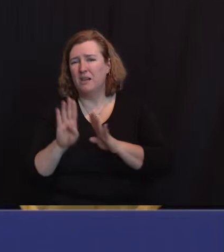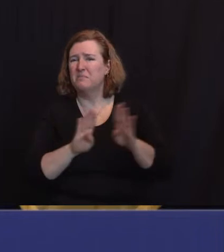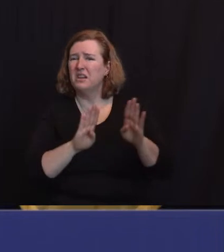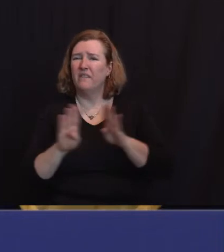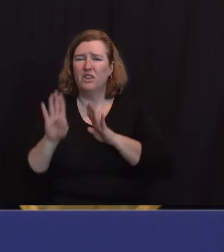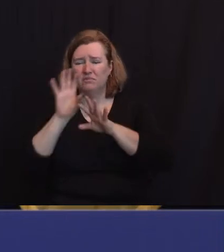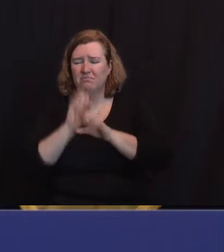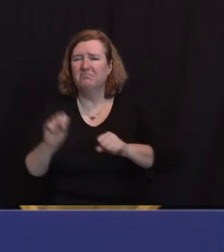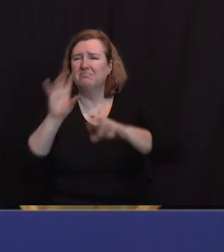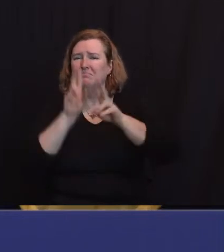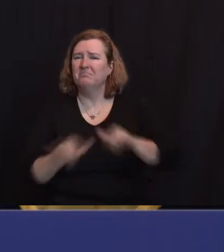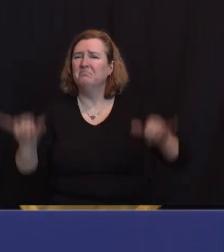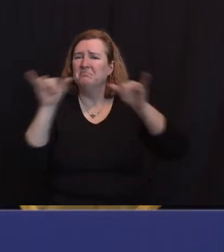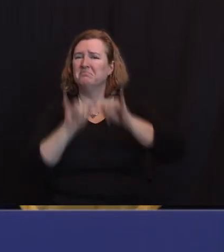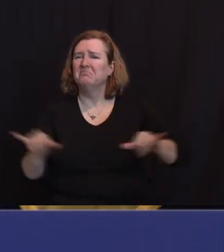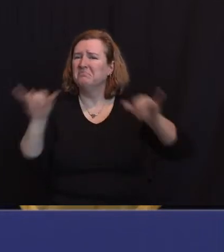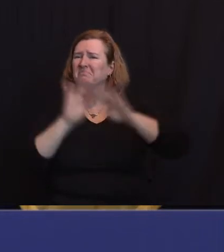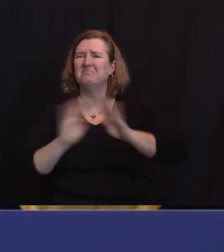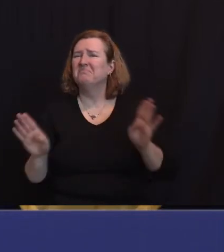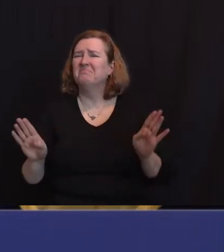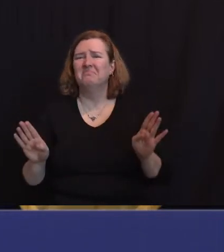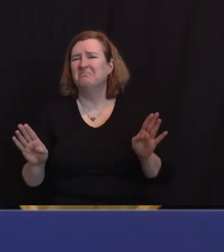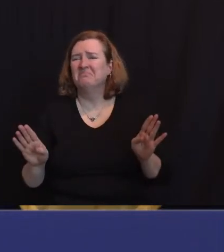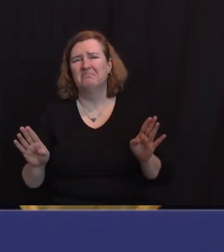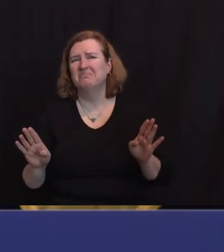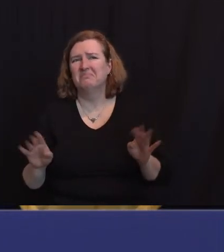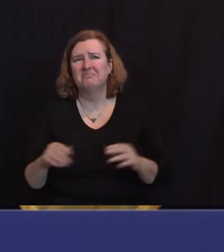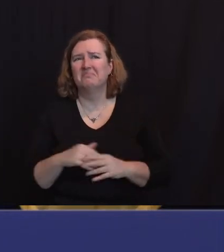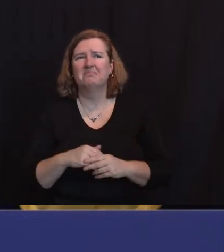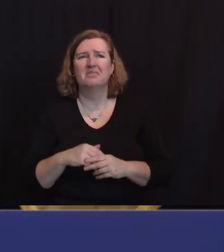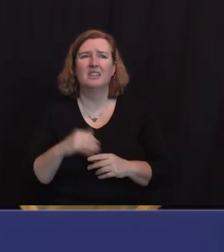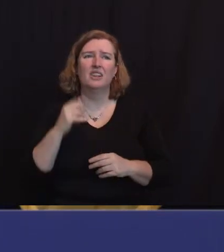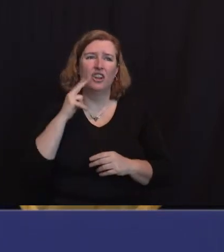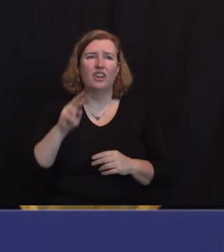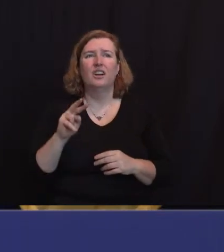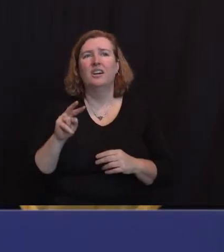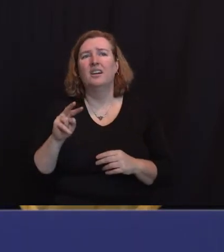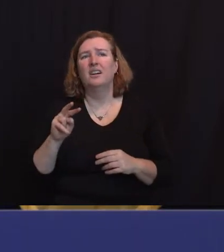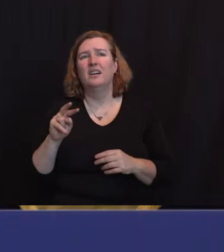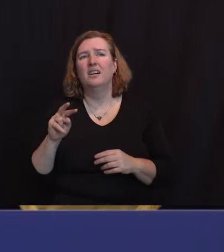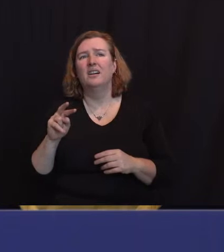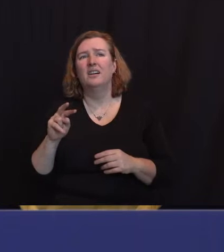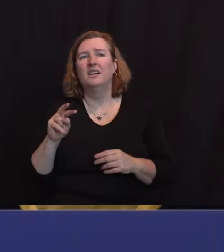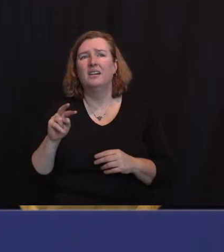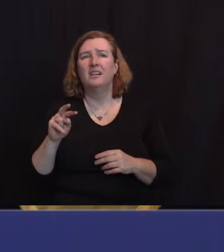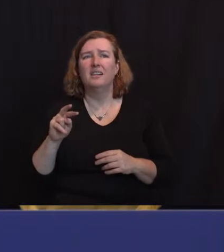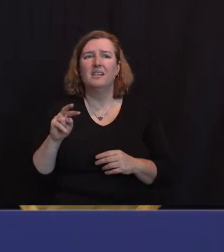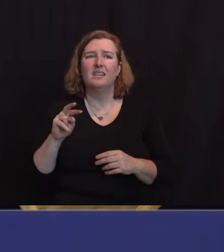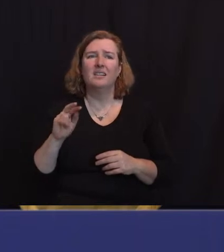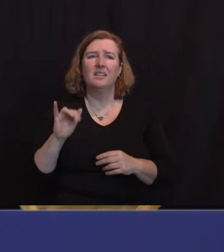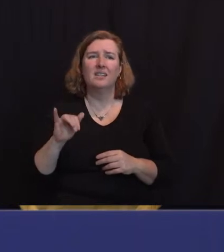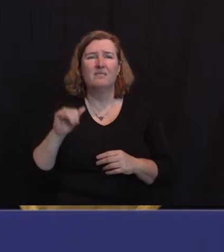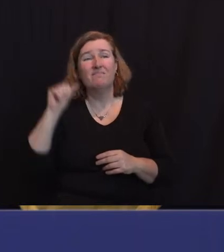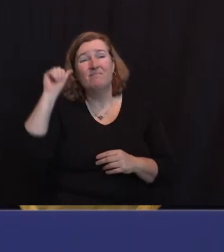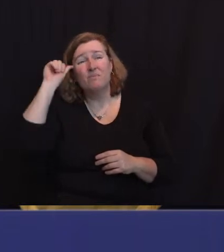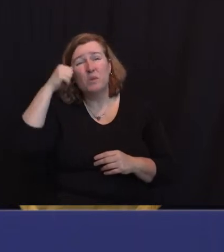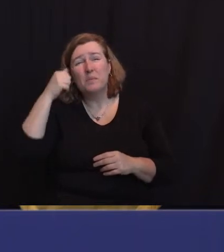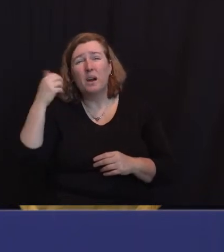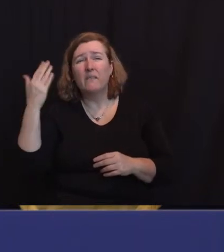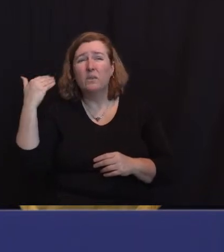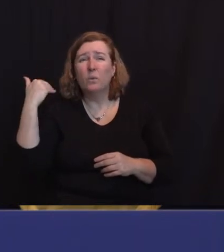the one-shots that you can track down? Look at the settlement of the tobacco litigation and what we did